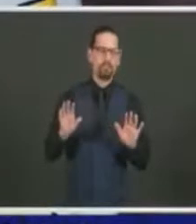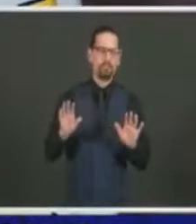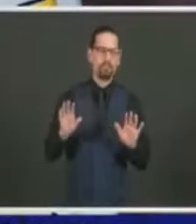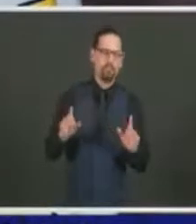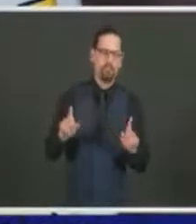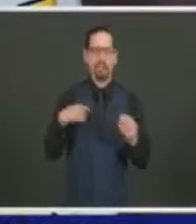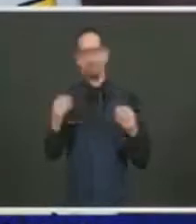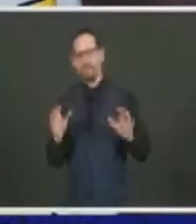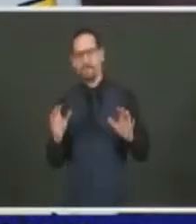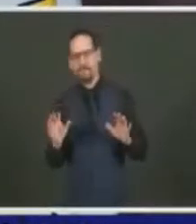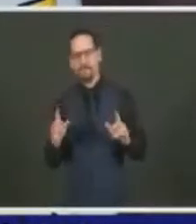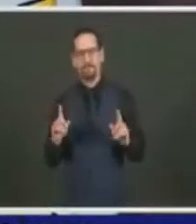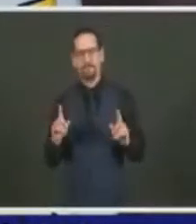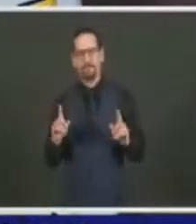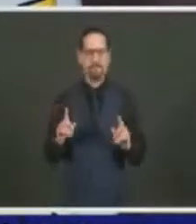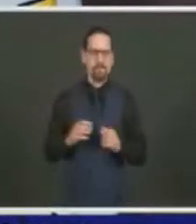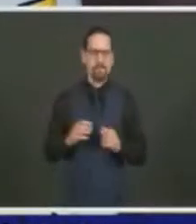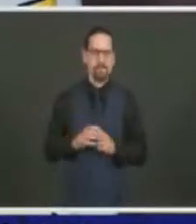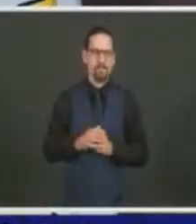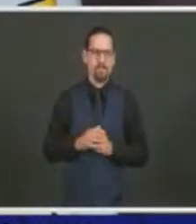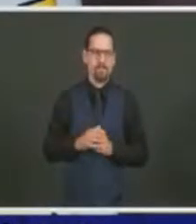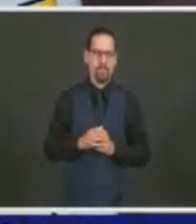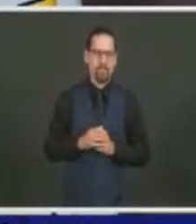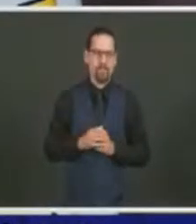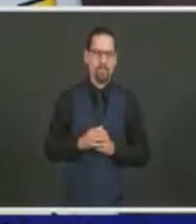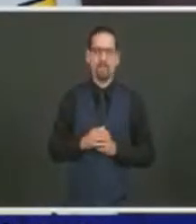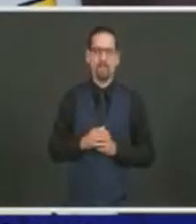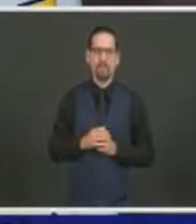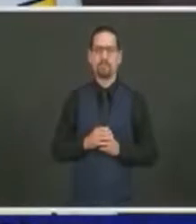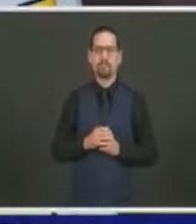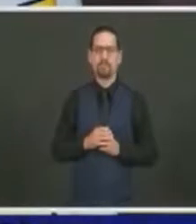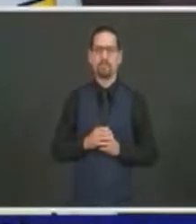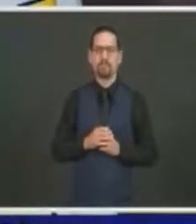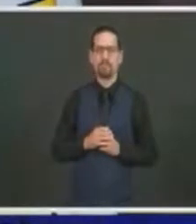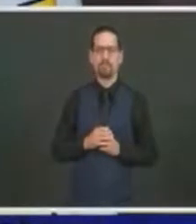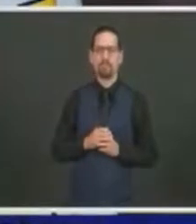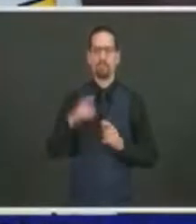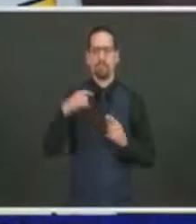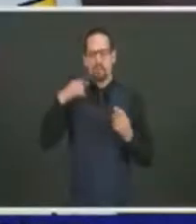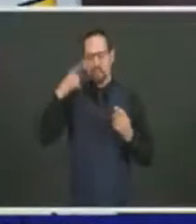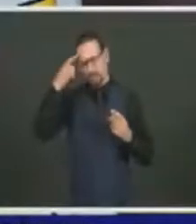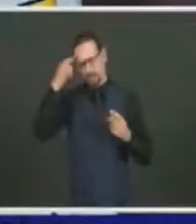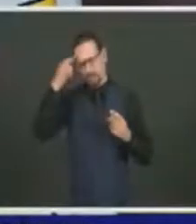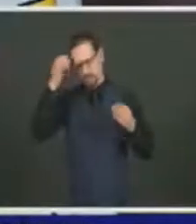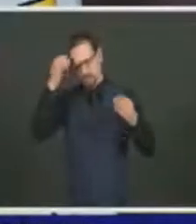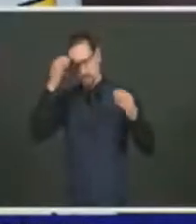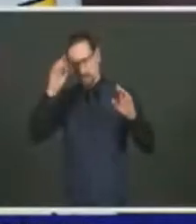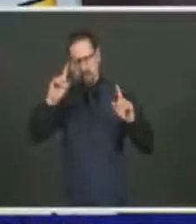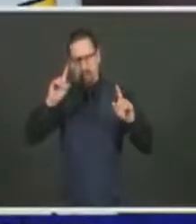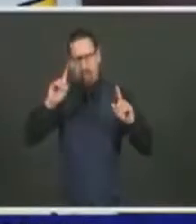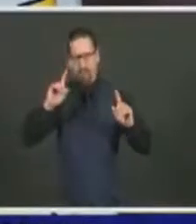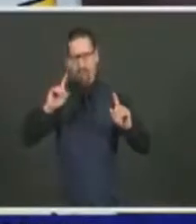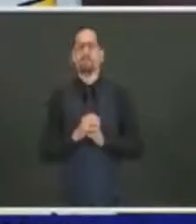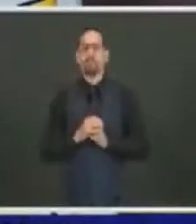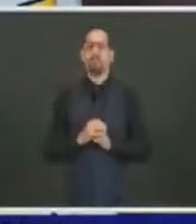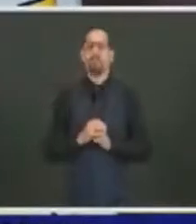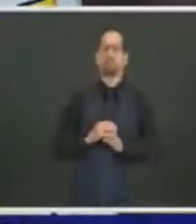I would say the other thing I'm going to be back out with this week, next week,